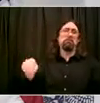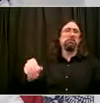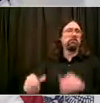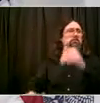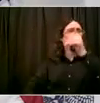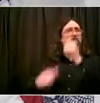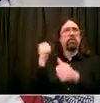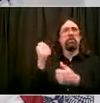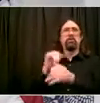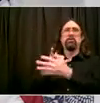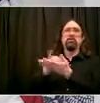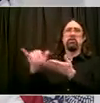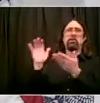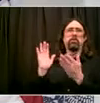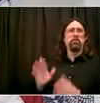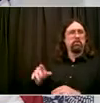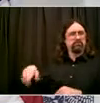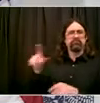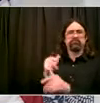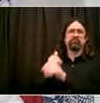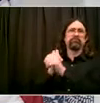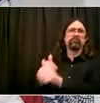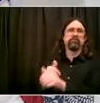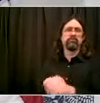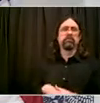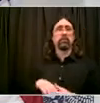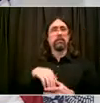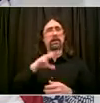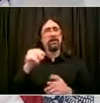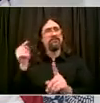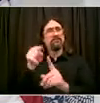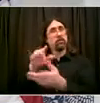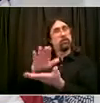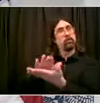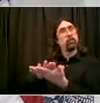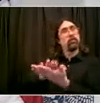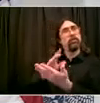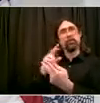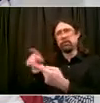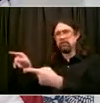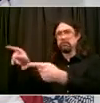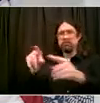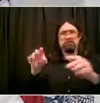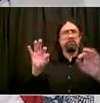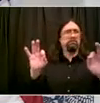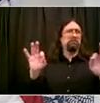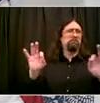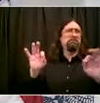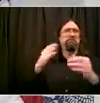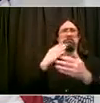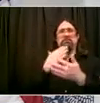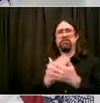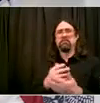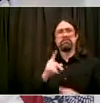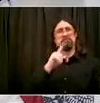thing. But the difference maker here would be having the supply of vaccine we need. Go ahead, Narmeen.